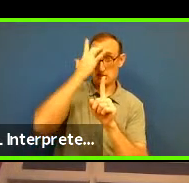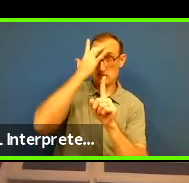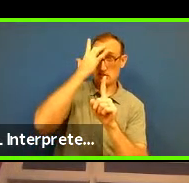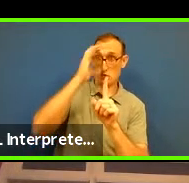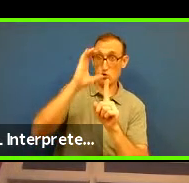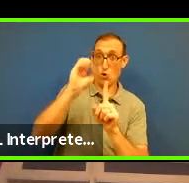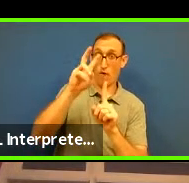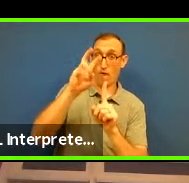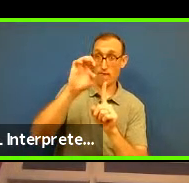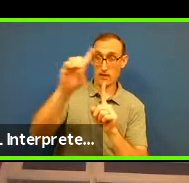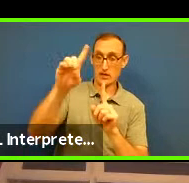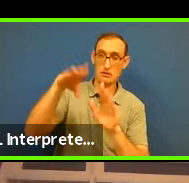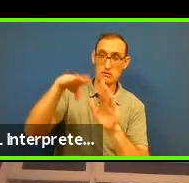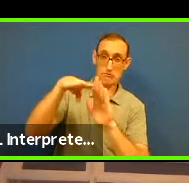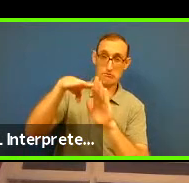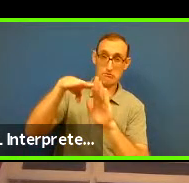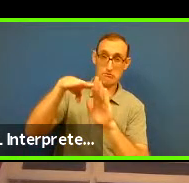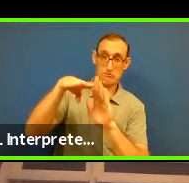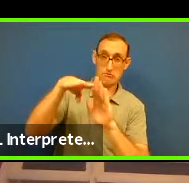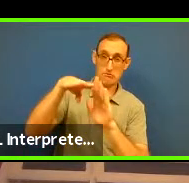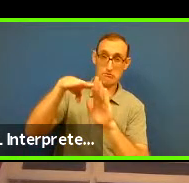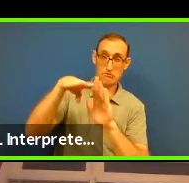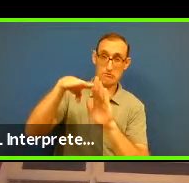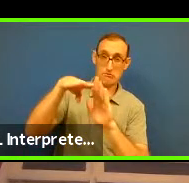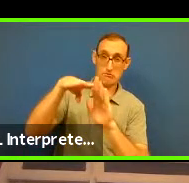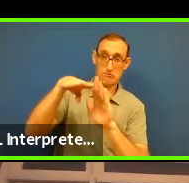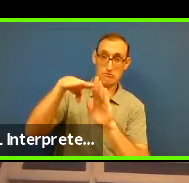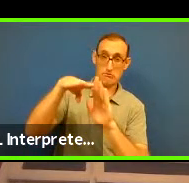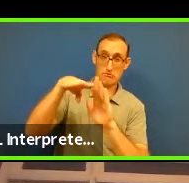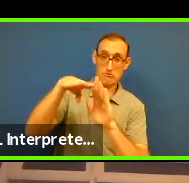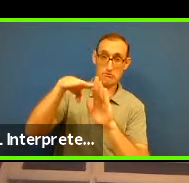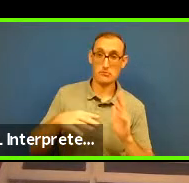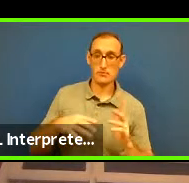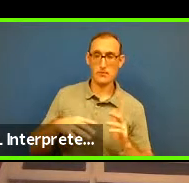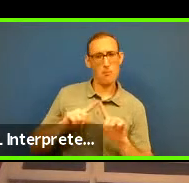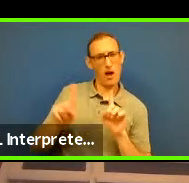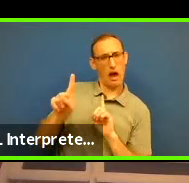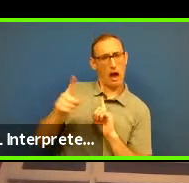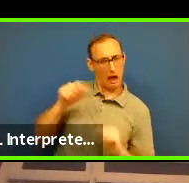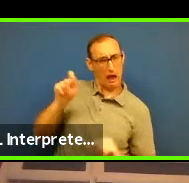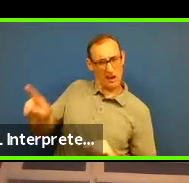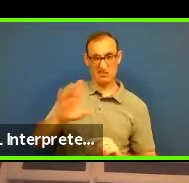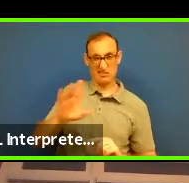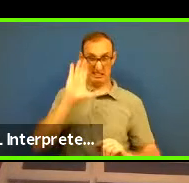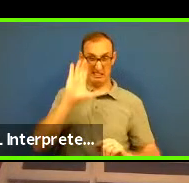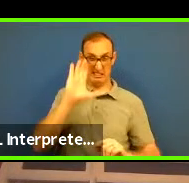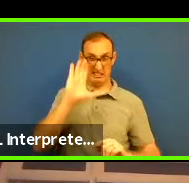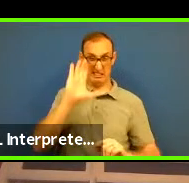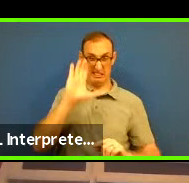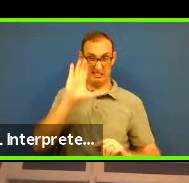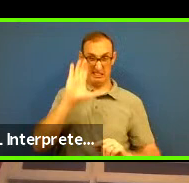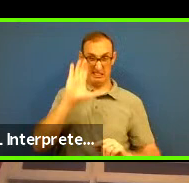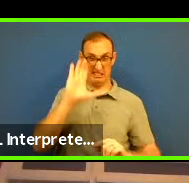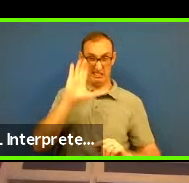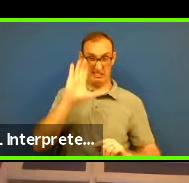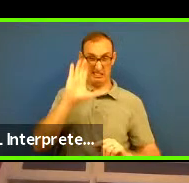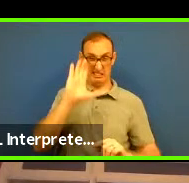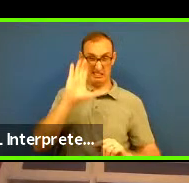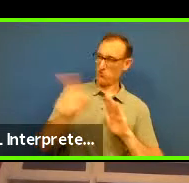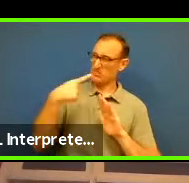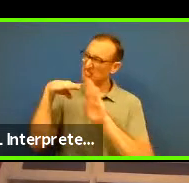about how numbers appear to be rising and how can we categorize that as stable or decreasing. And his answer was